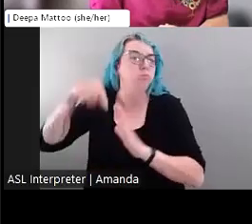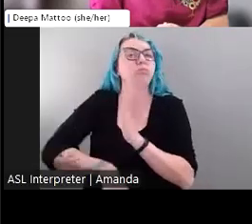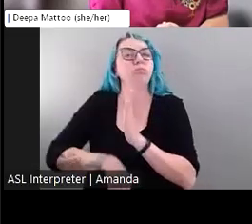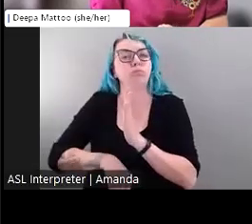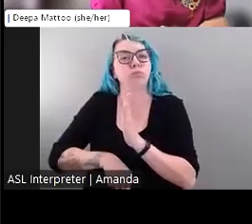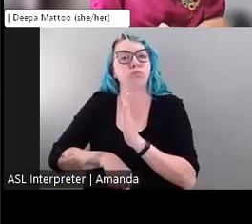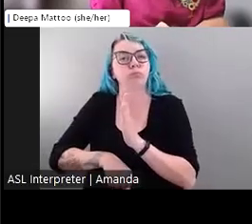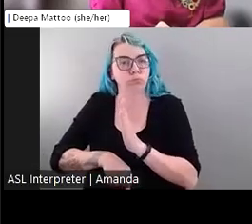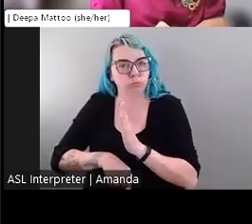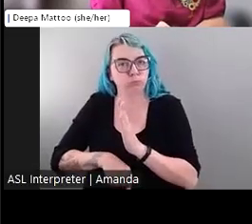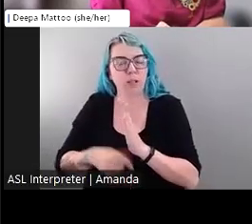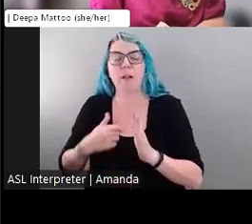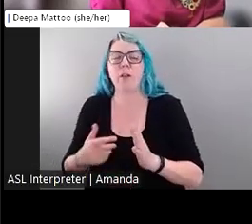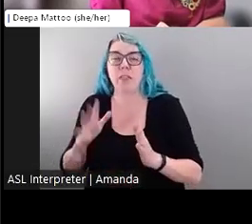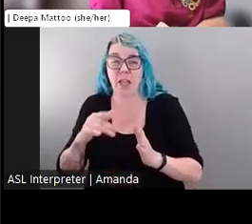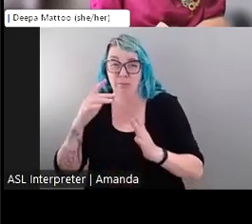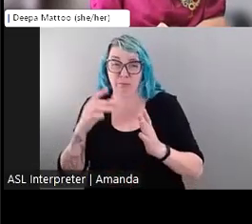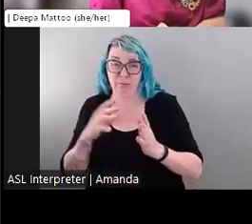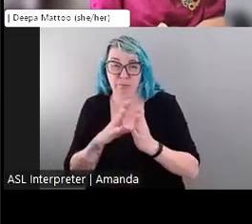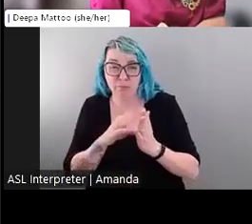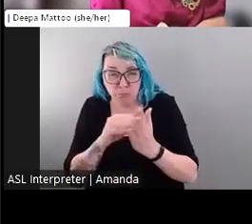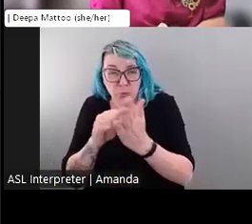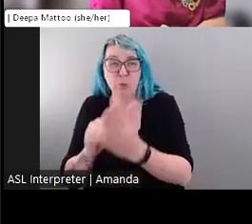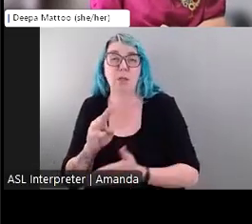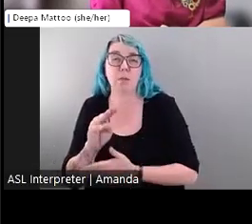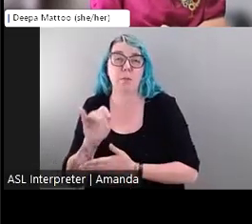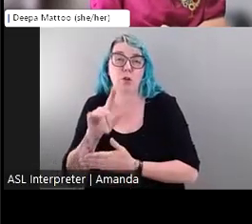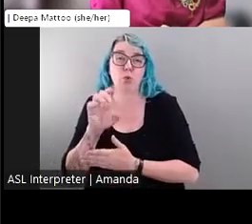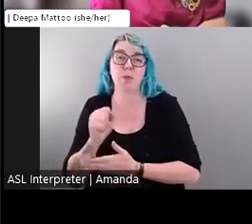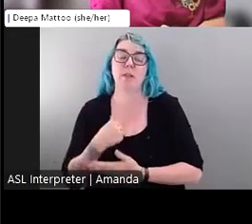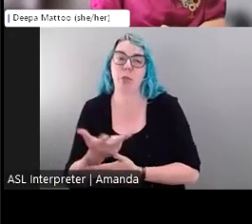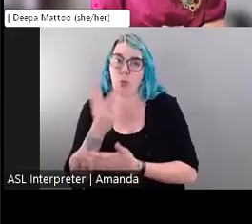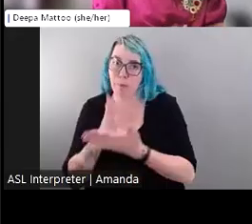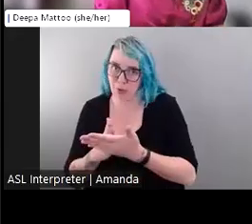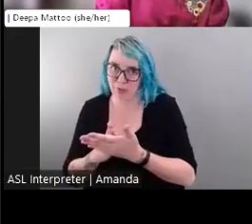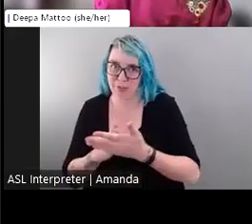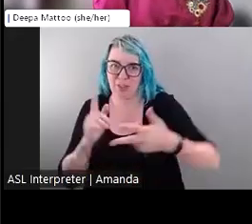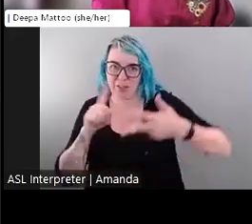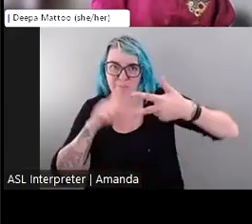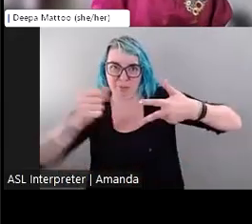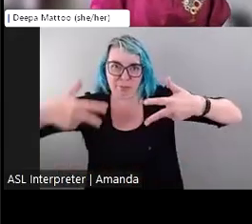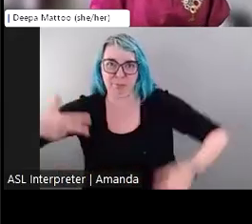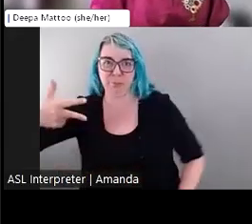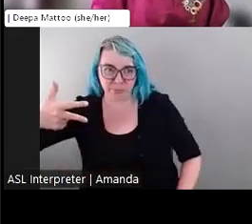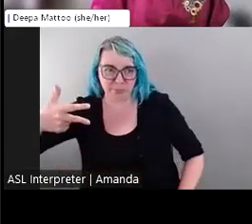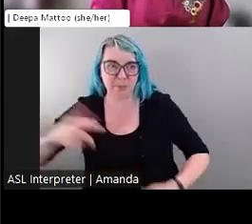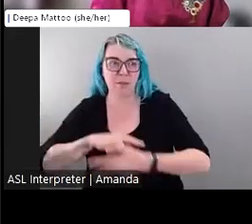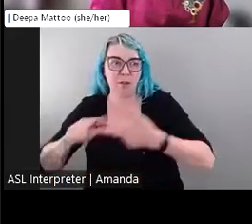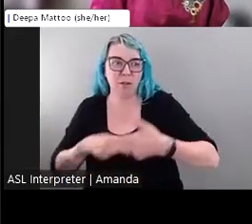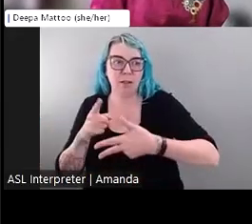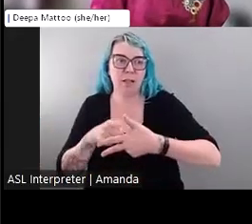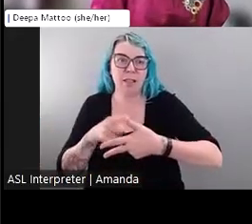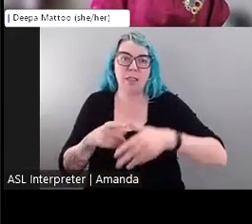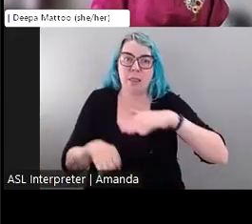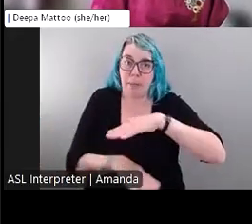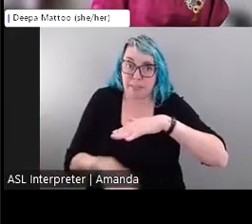have an introduction to gender-based violence and the basics. We have module 2, which is really about the foundations of risk assessment and